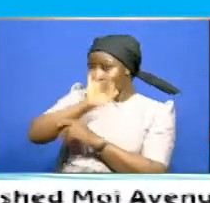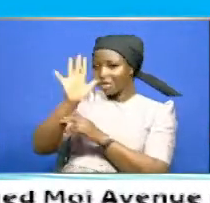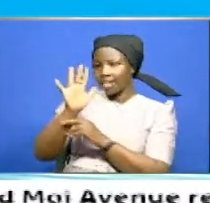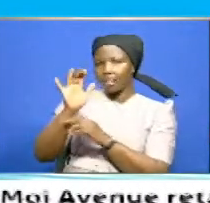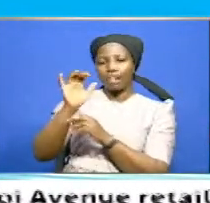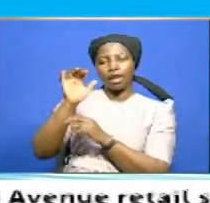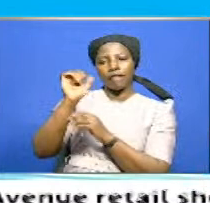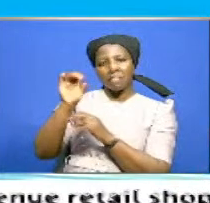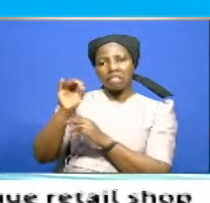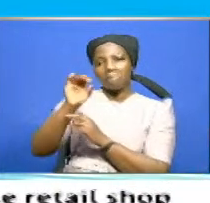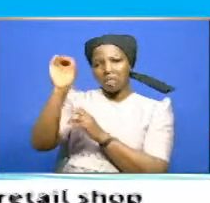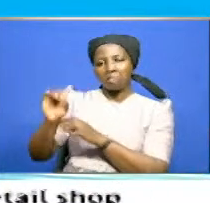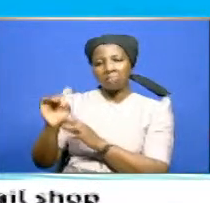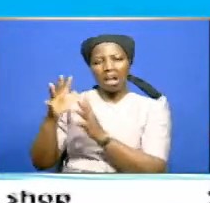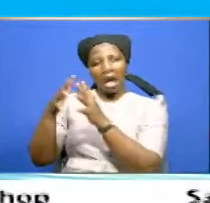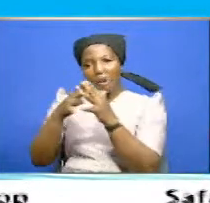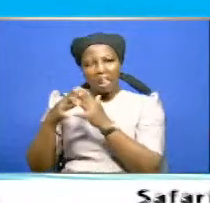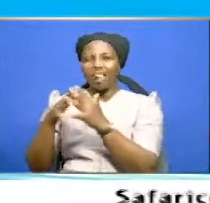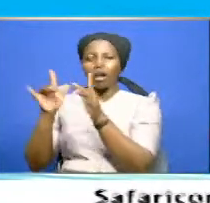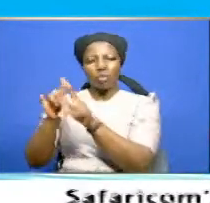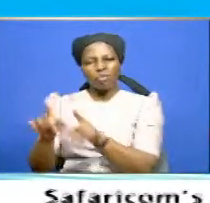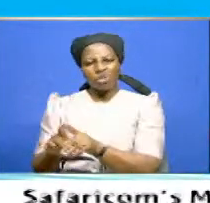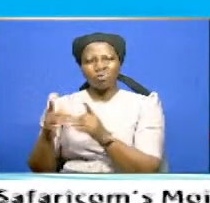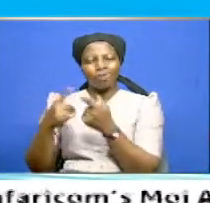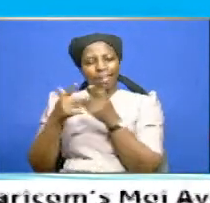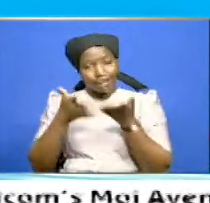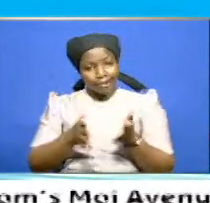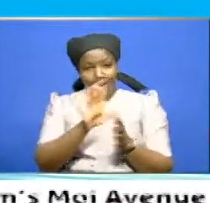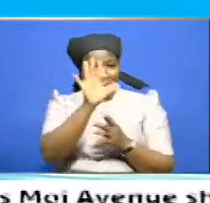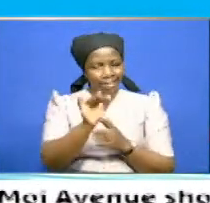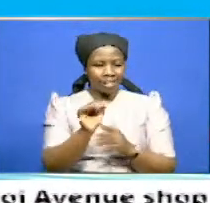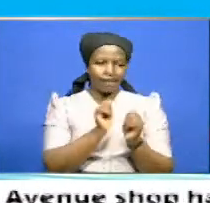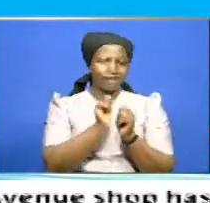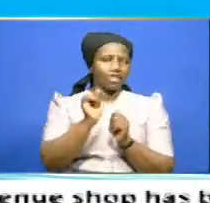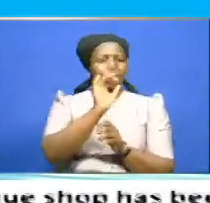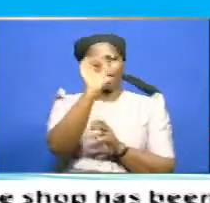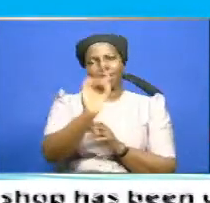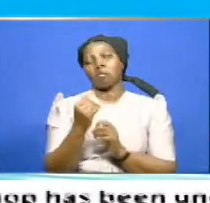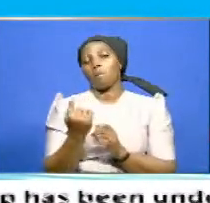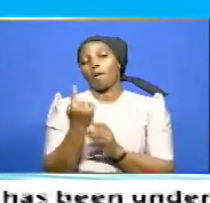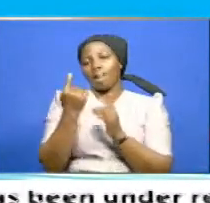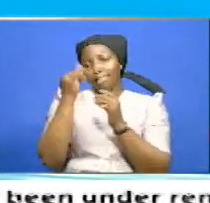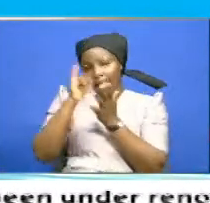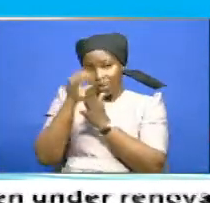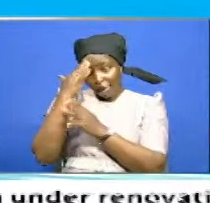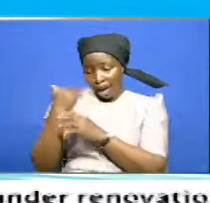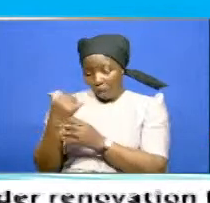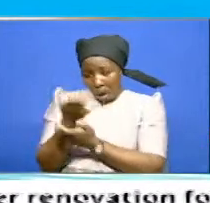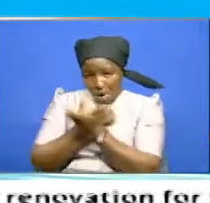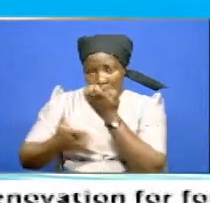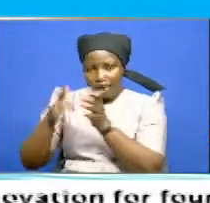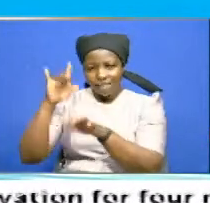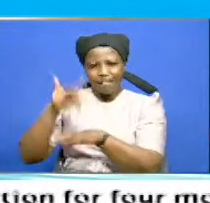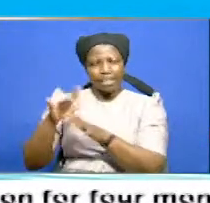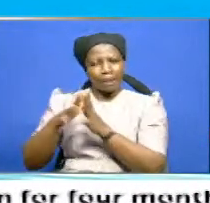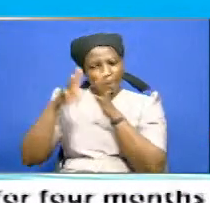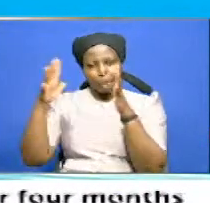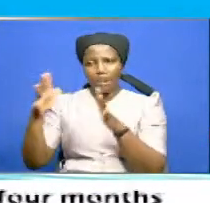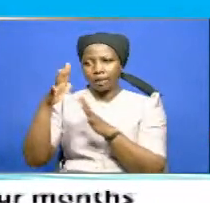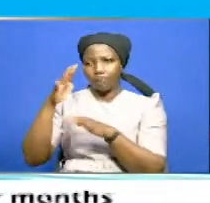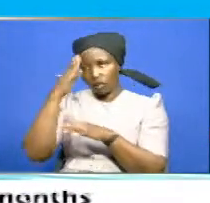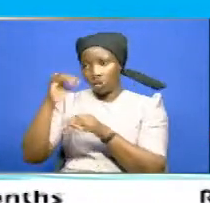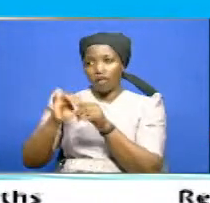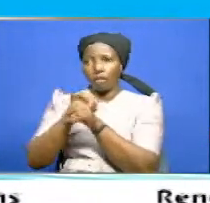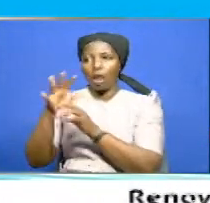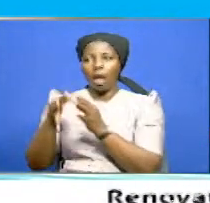50%. Africa, we only trade with each other 15%. And that's why our economies have been hugely impacted by COVID-19. If the future economic model focuses